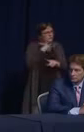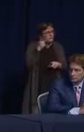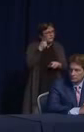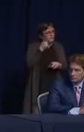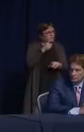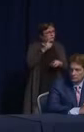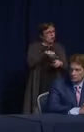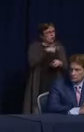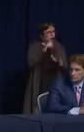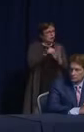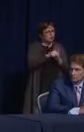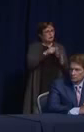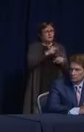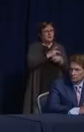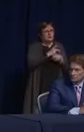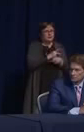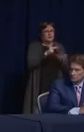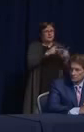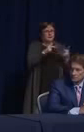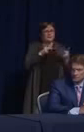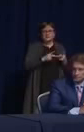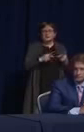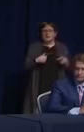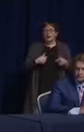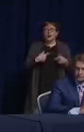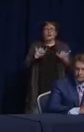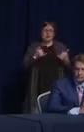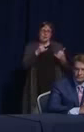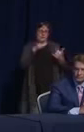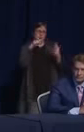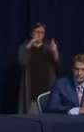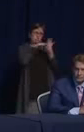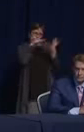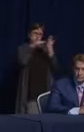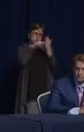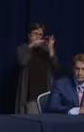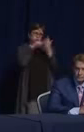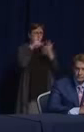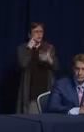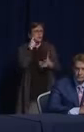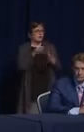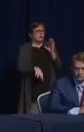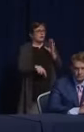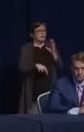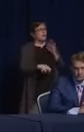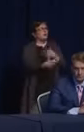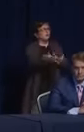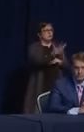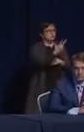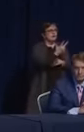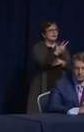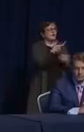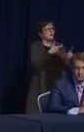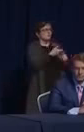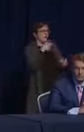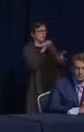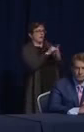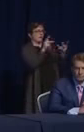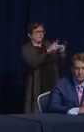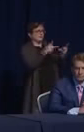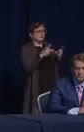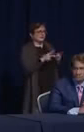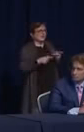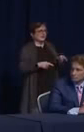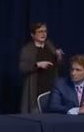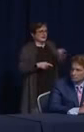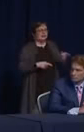full review, but we believe 3 are associated. What that means is they came from a long-term care Got it. facility. We need to look